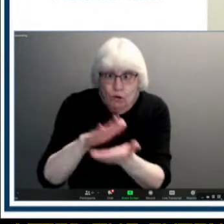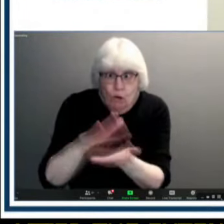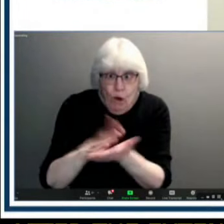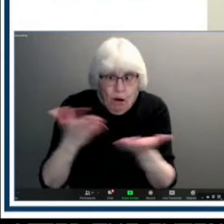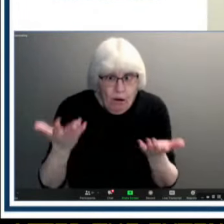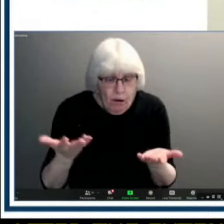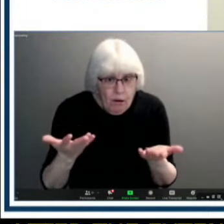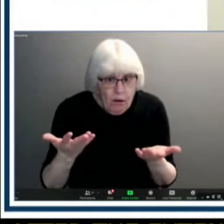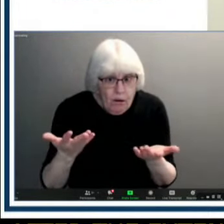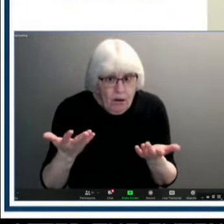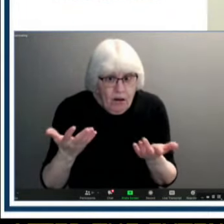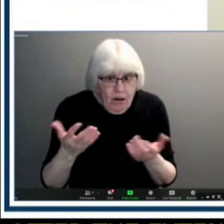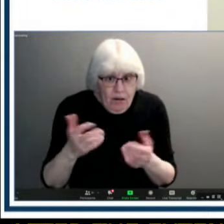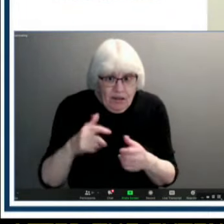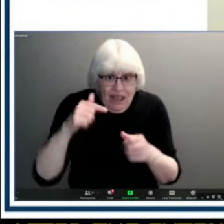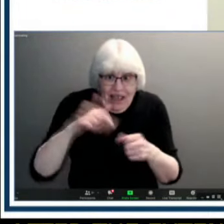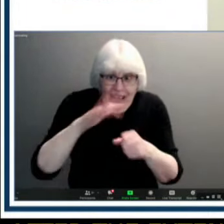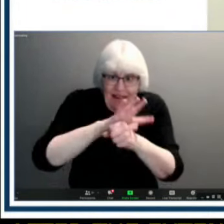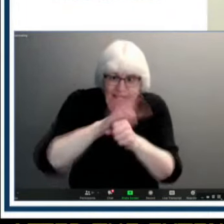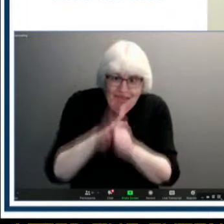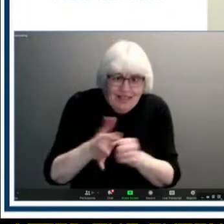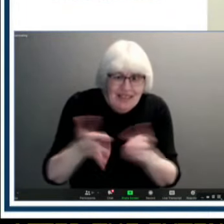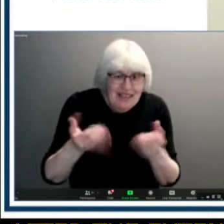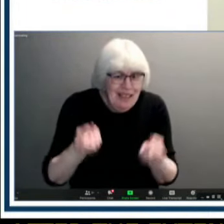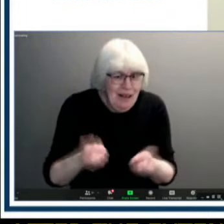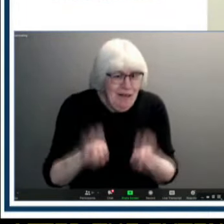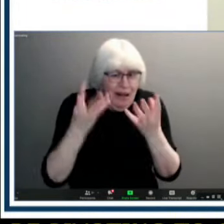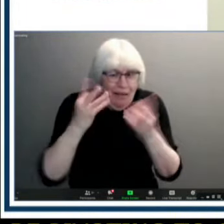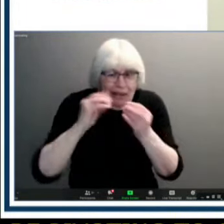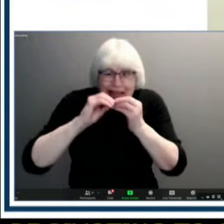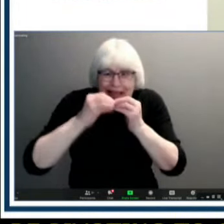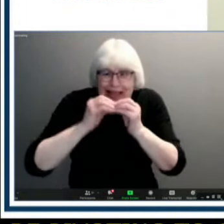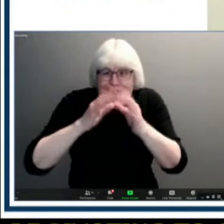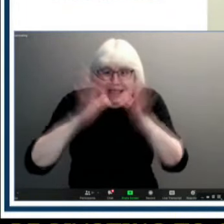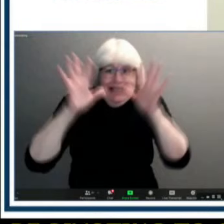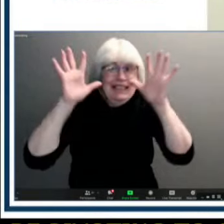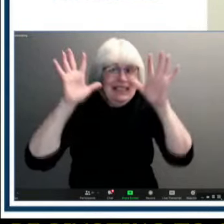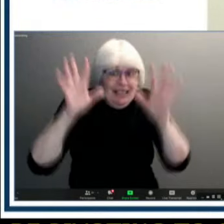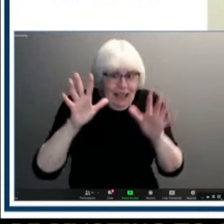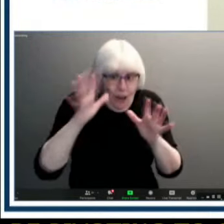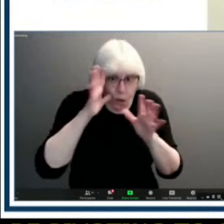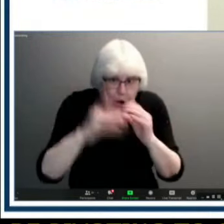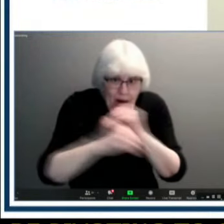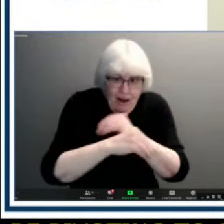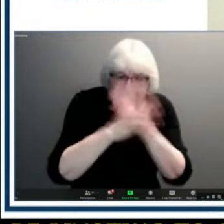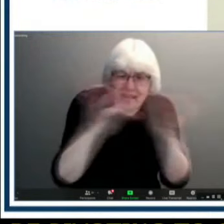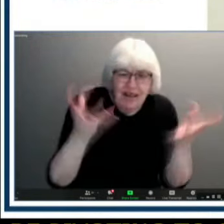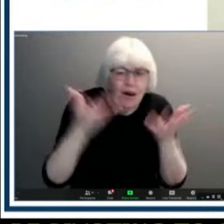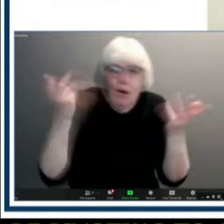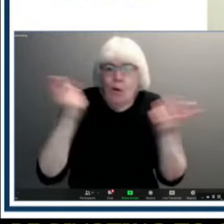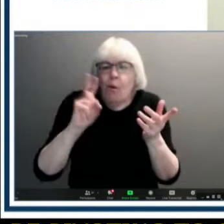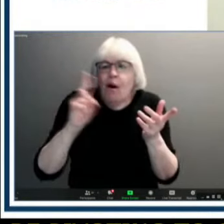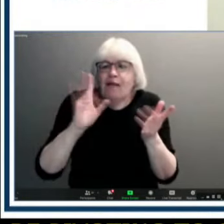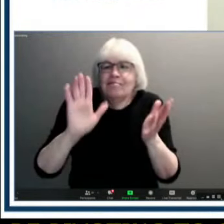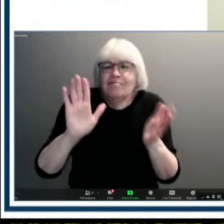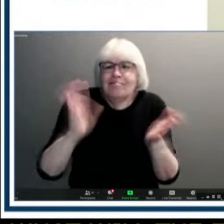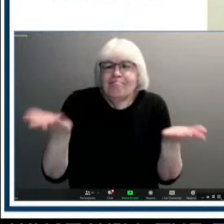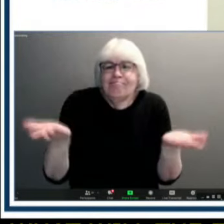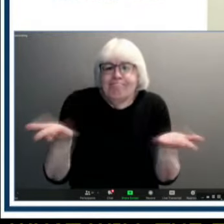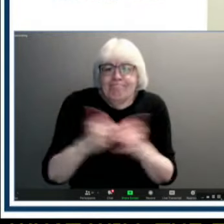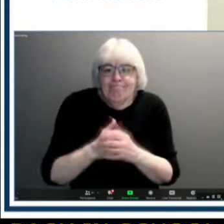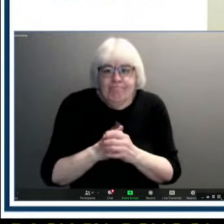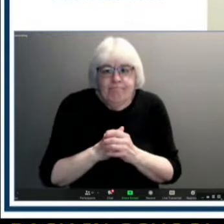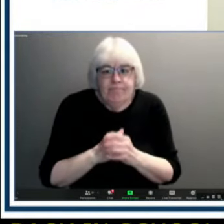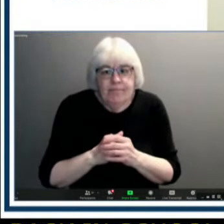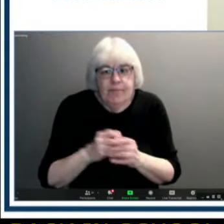indicate to get kids back in school on January 6th? Thank you, Pat. Of course,